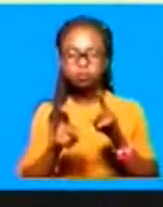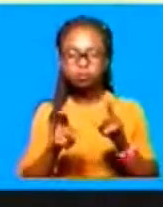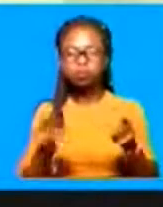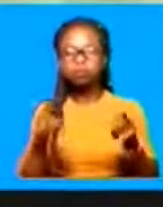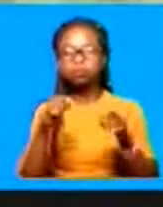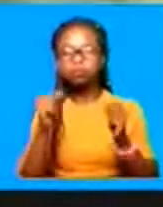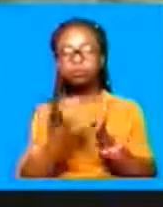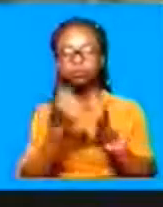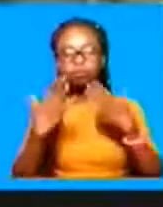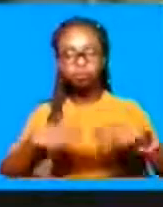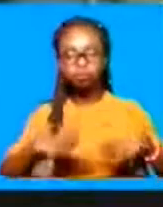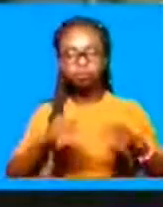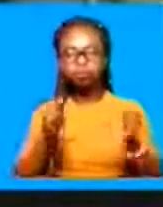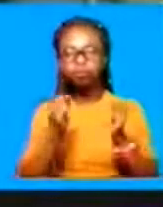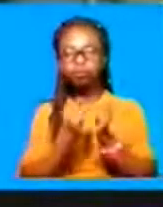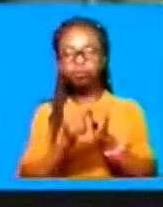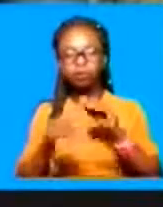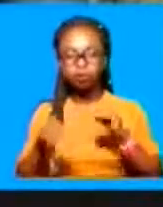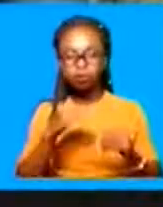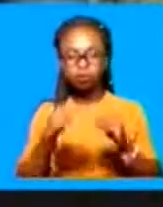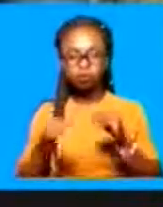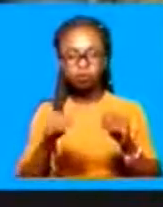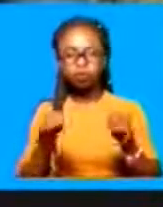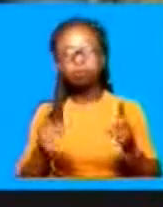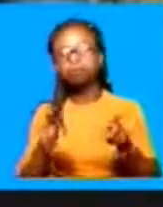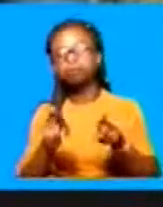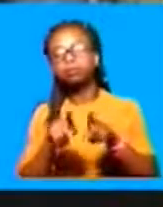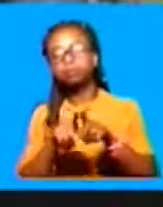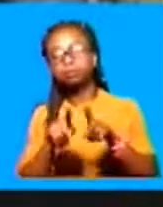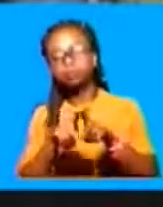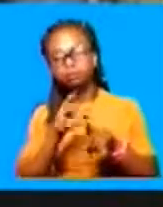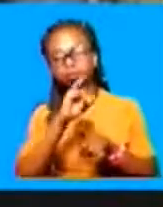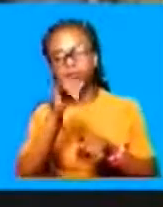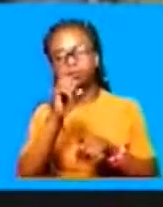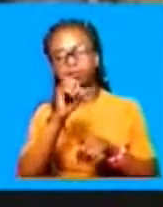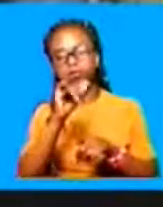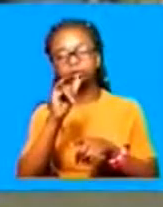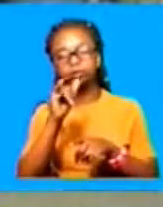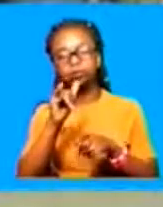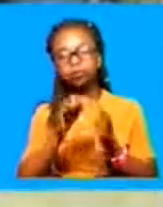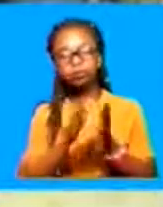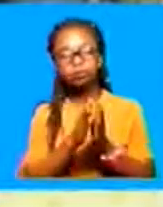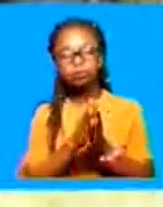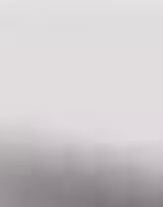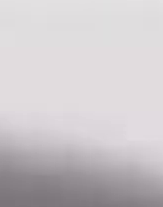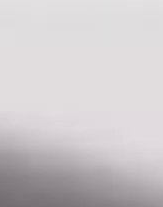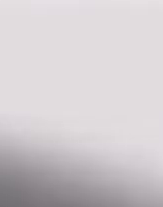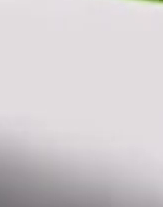maonge ng'ol. Ne Lolwe TV kowuok e kaunti ma Kisumu, an Joyce Oduor.